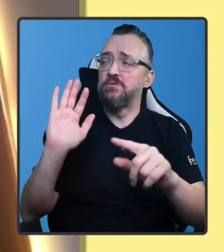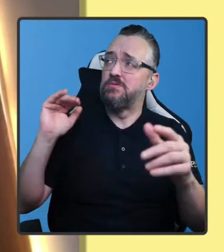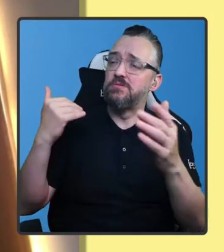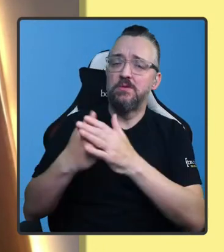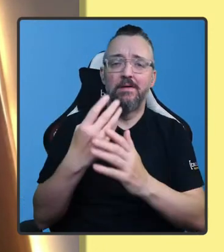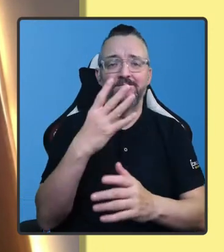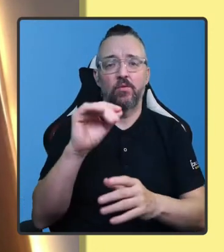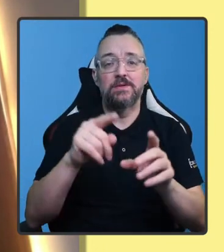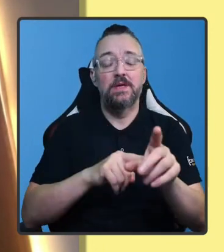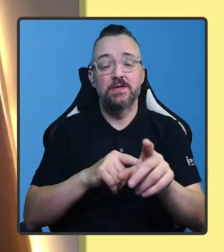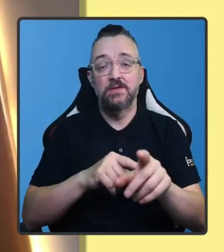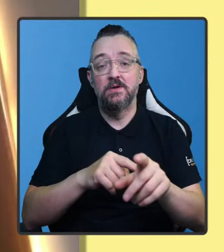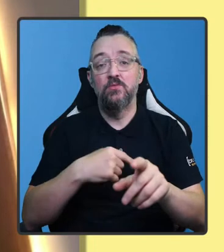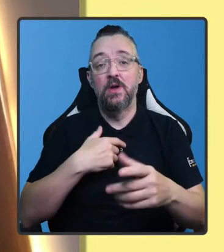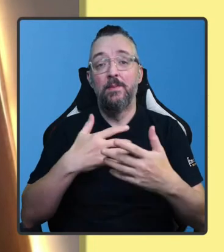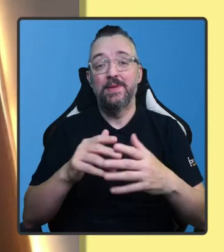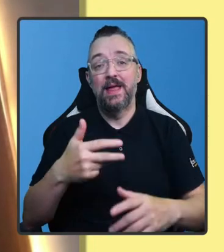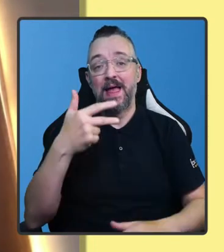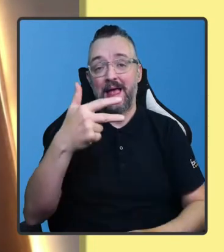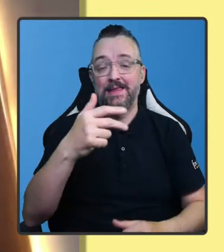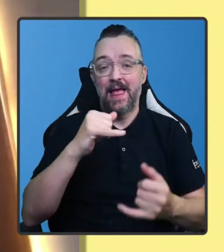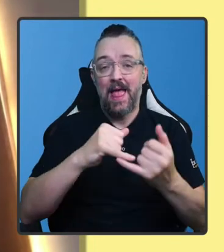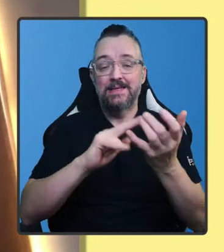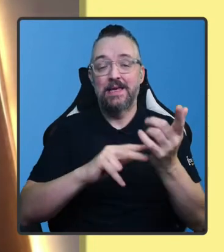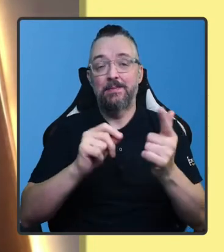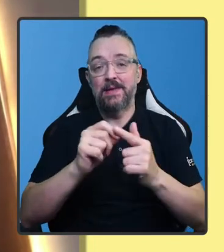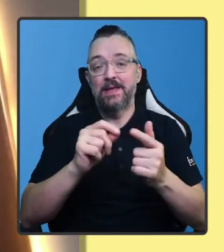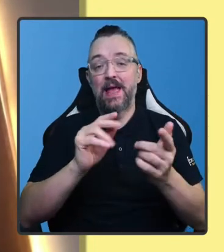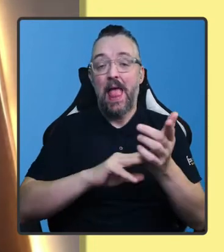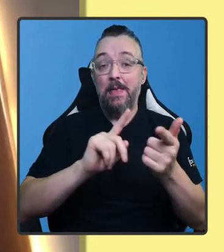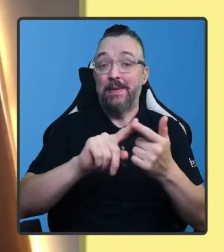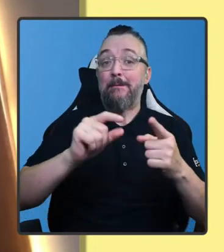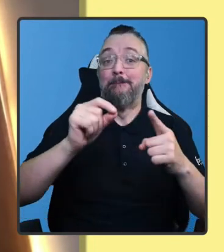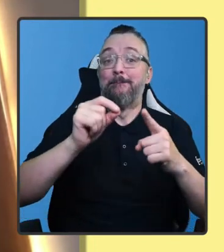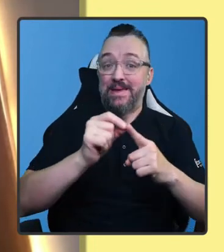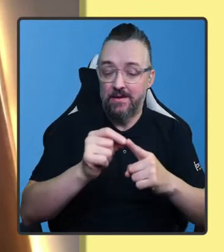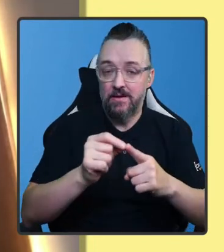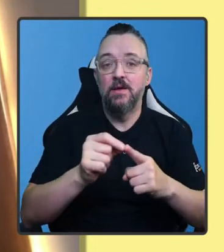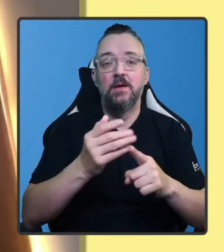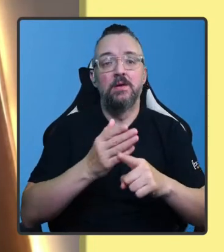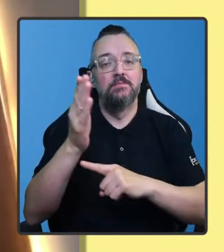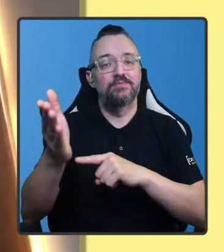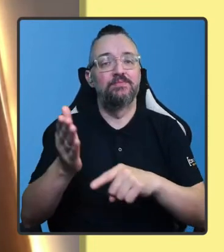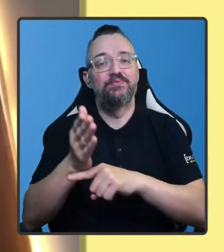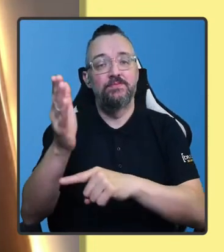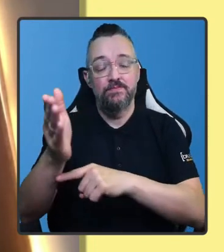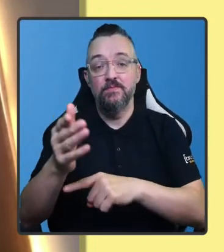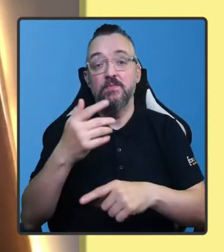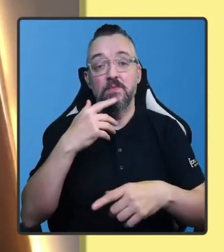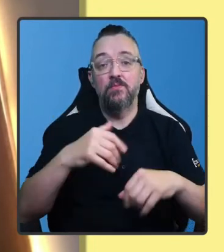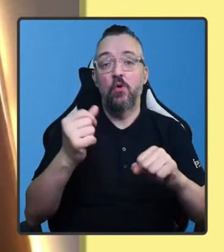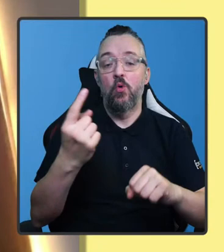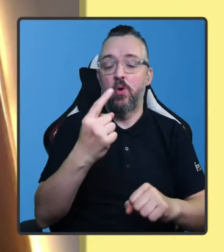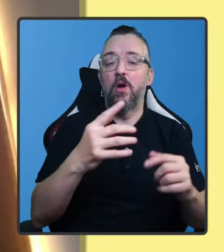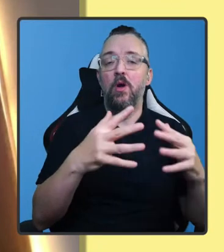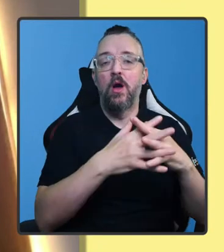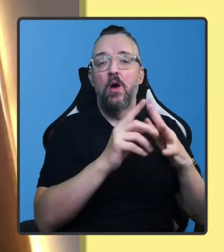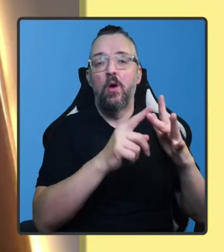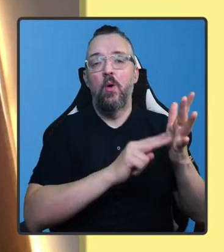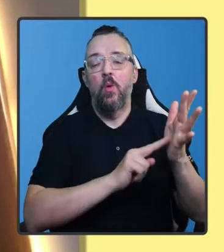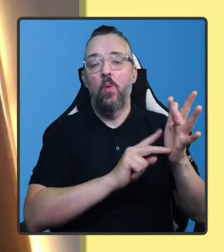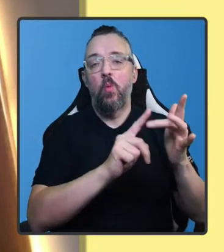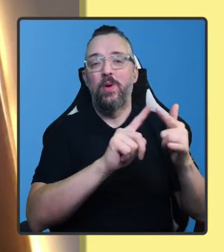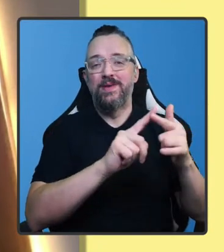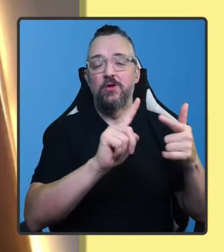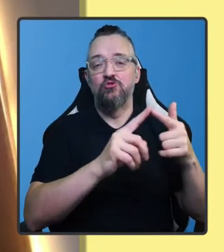no less than 8 SNP MEPs to the European Parliament, beginning with the mighty Winnie Ewing, who is still